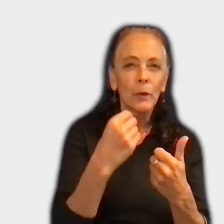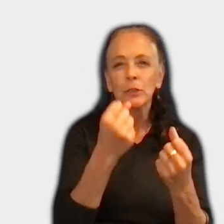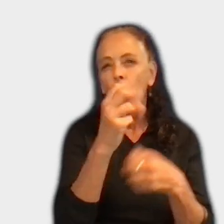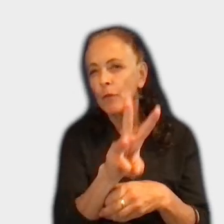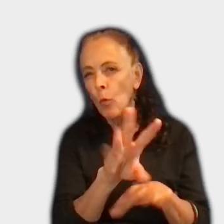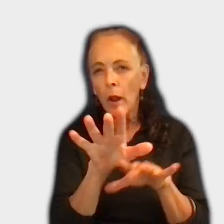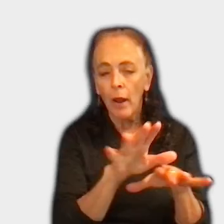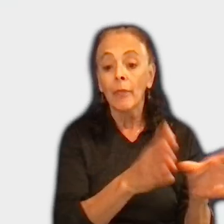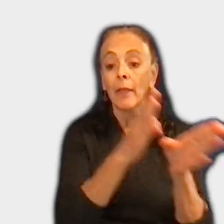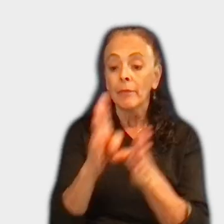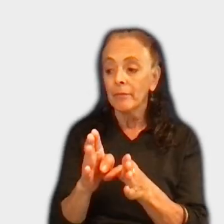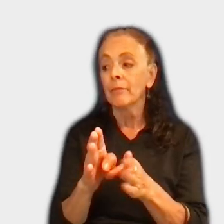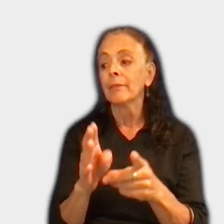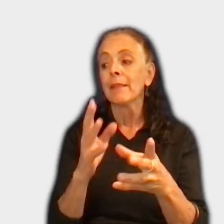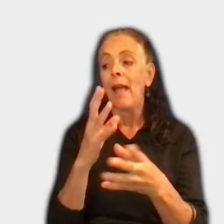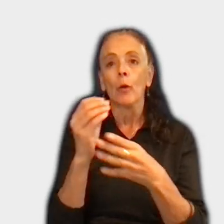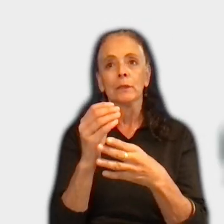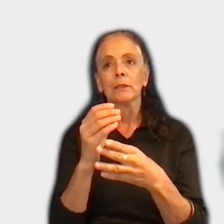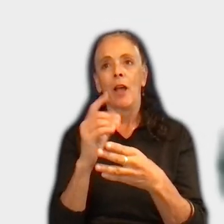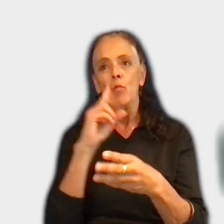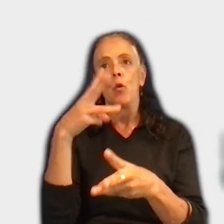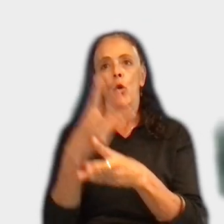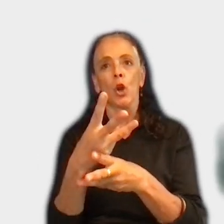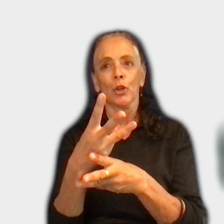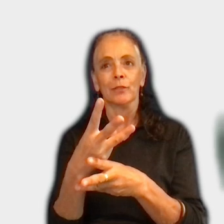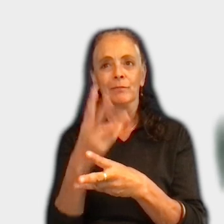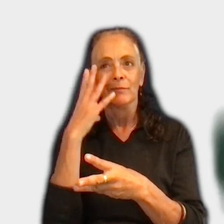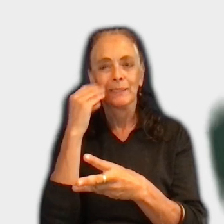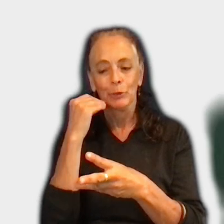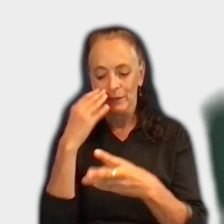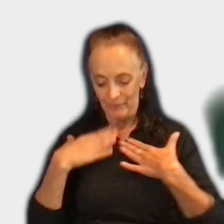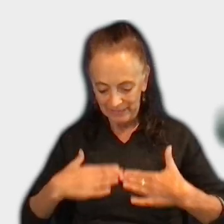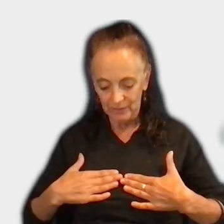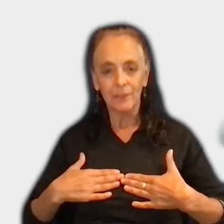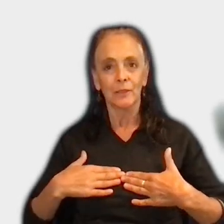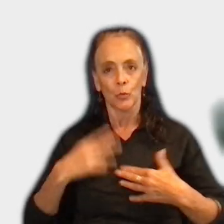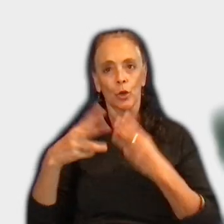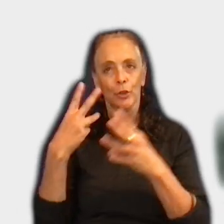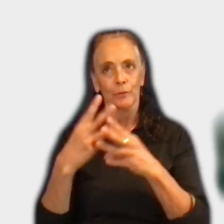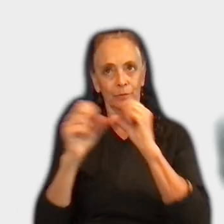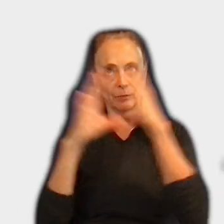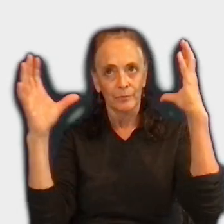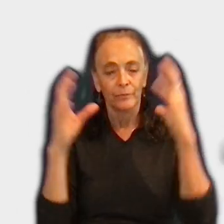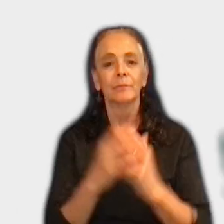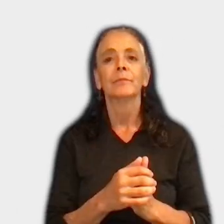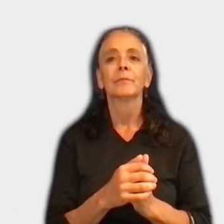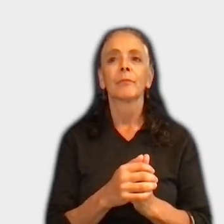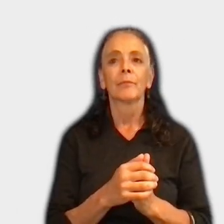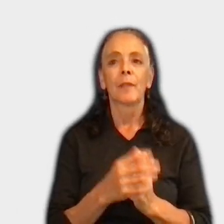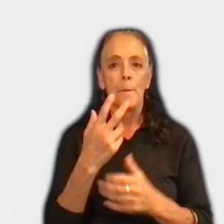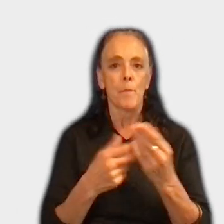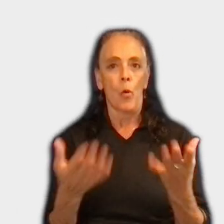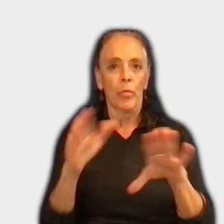gameplay but also an experience that comes from the real physical world be something that you need to thinking of when designing archicad like for